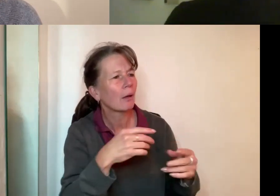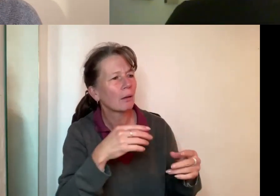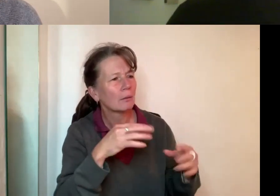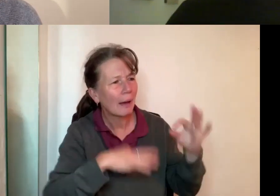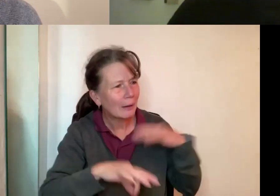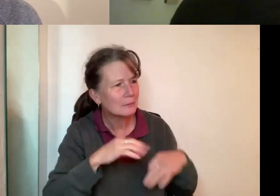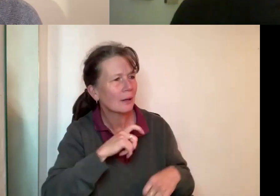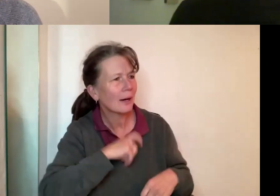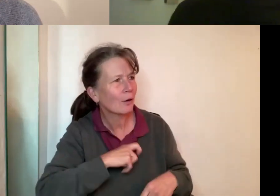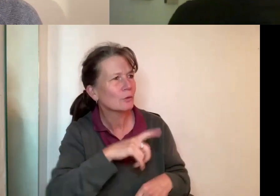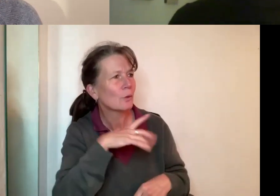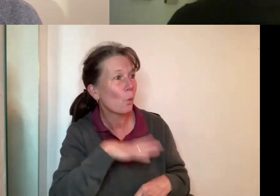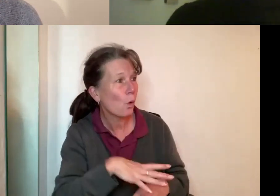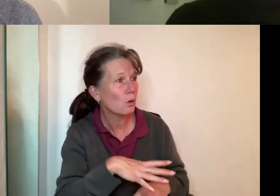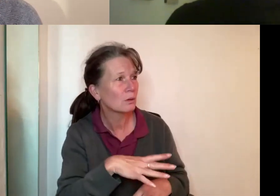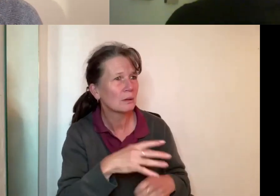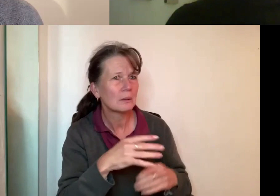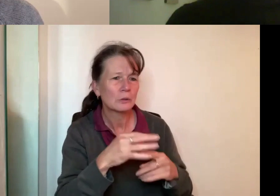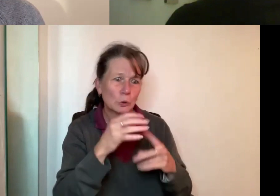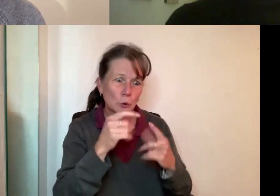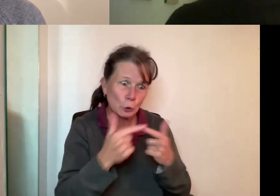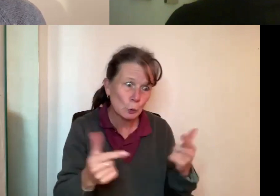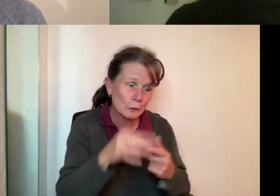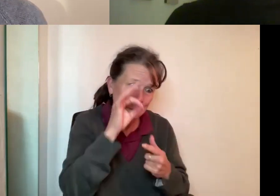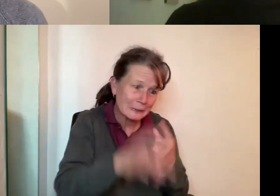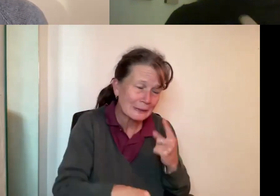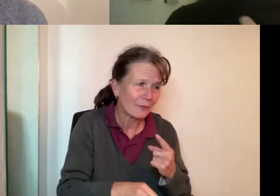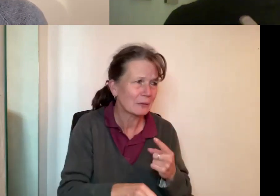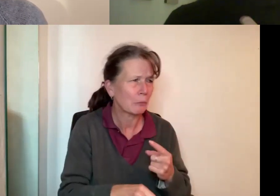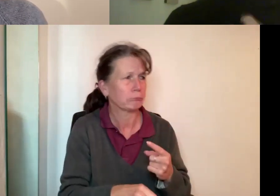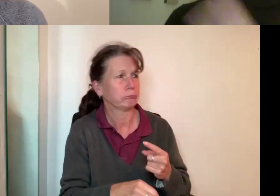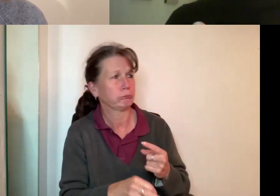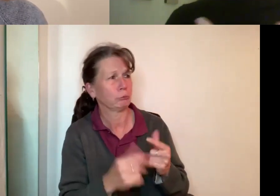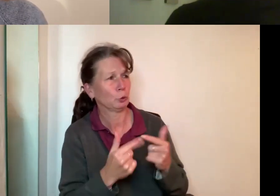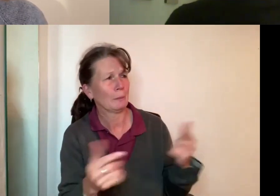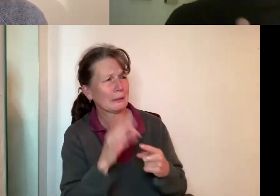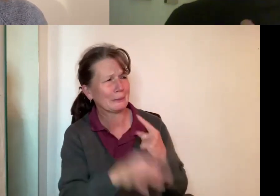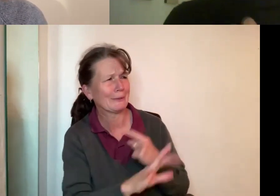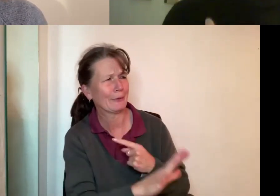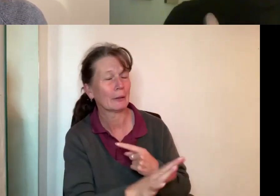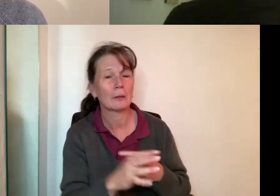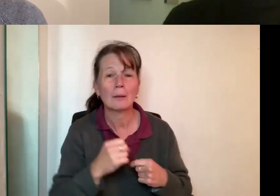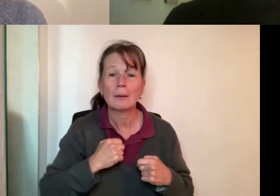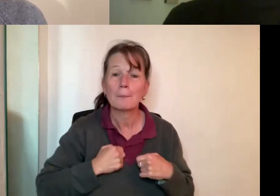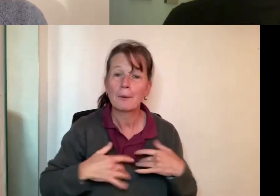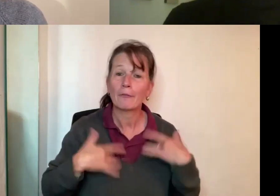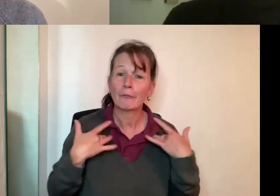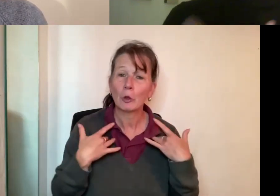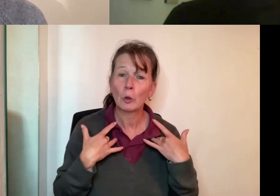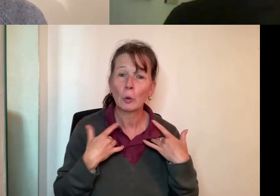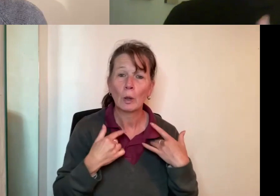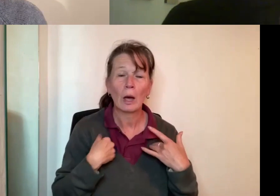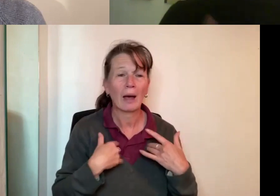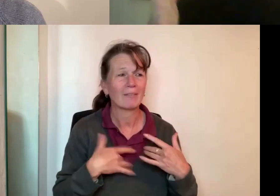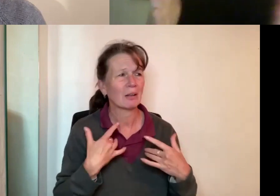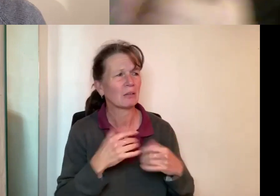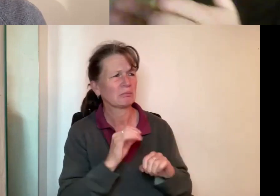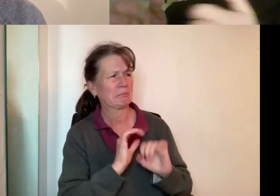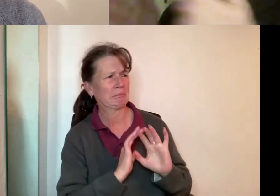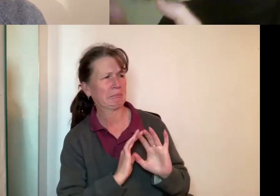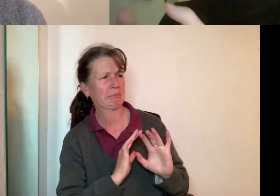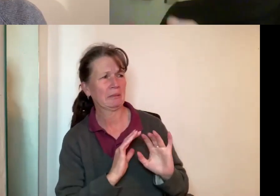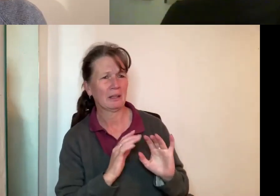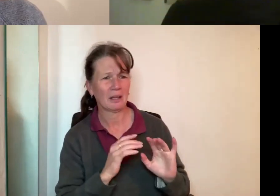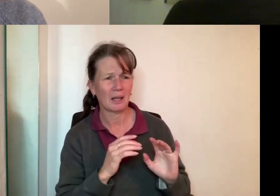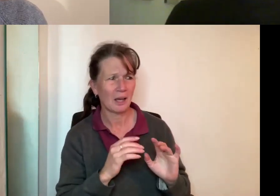it is that they're looking for. And my response as an artist is slightly put off by that, because I don't want to be